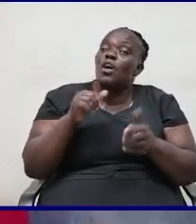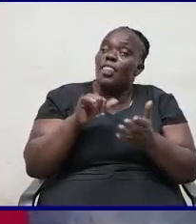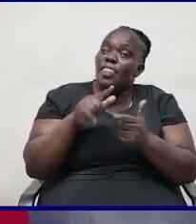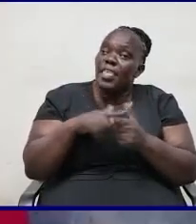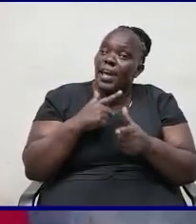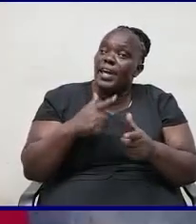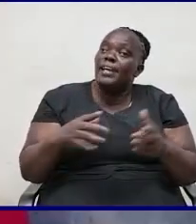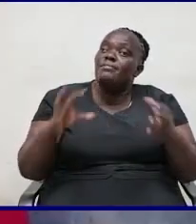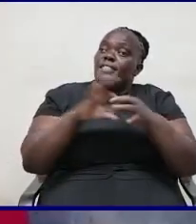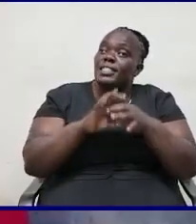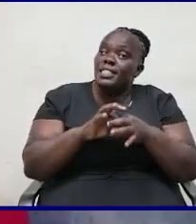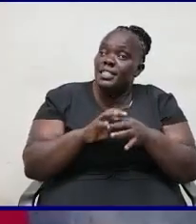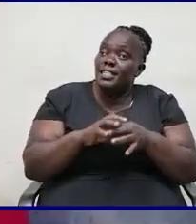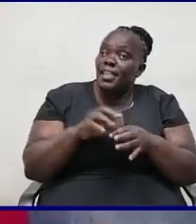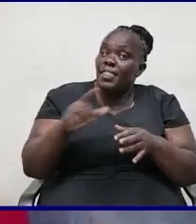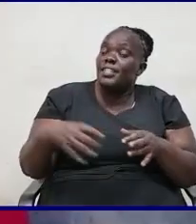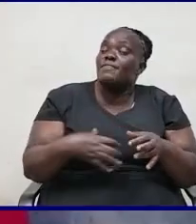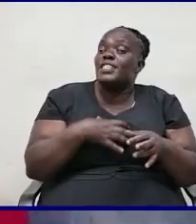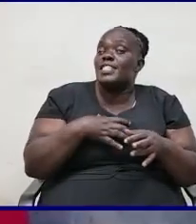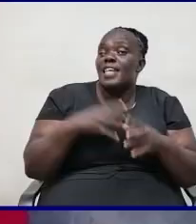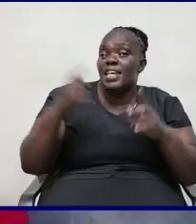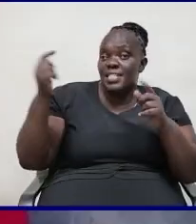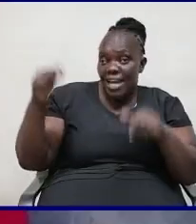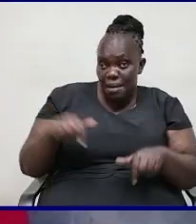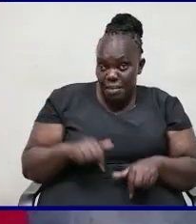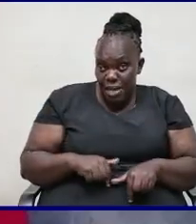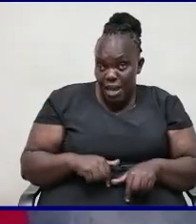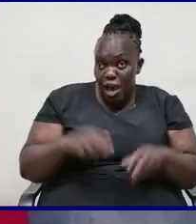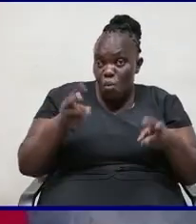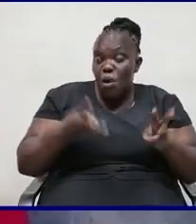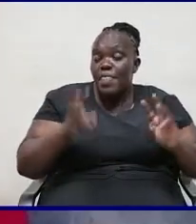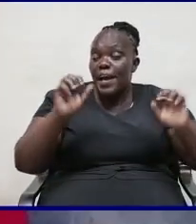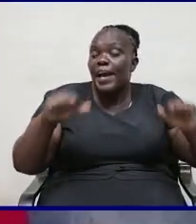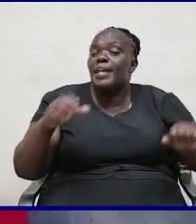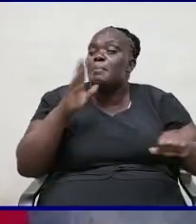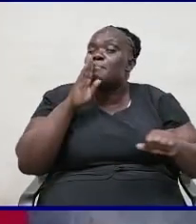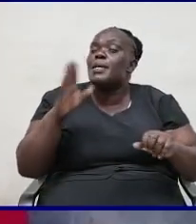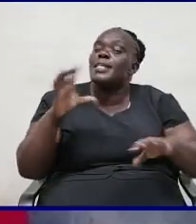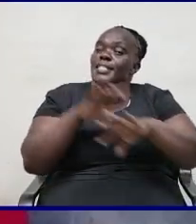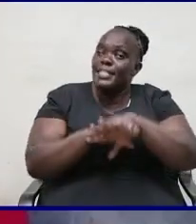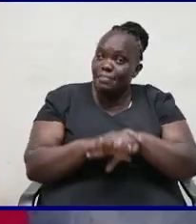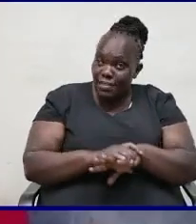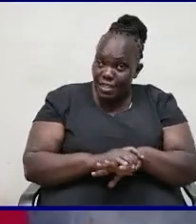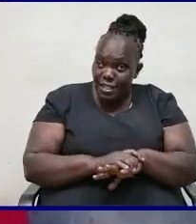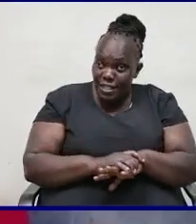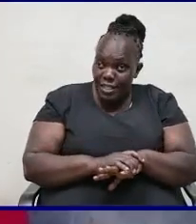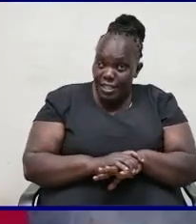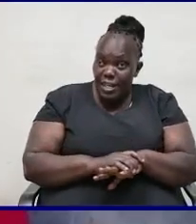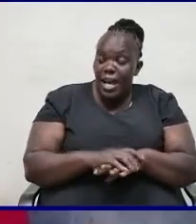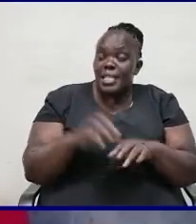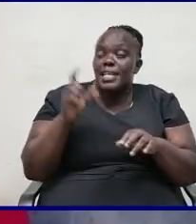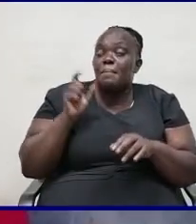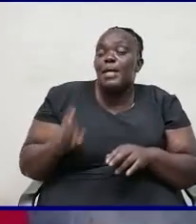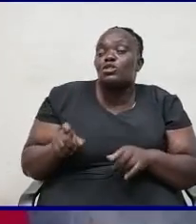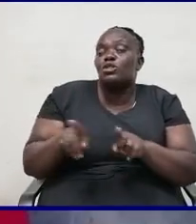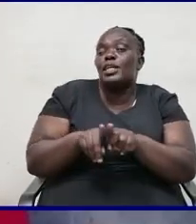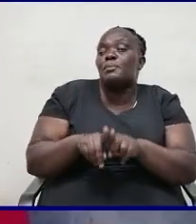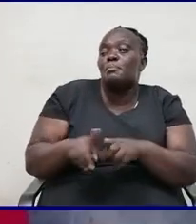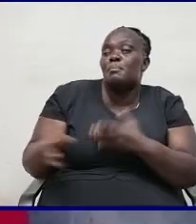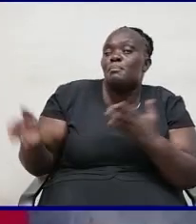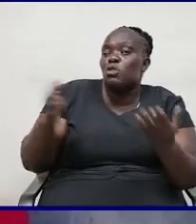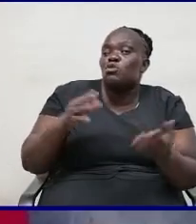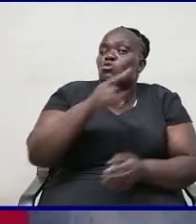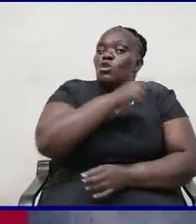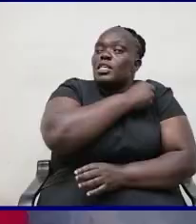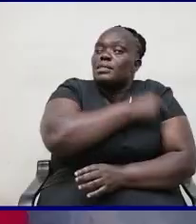they link up so that when these visitors are coming, there is a way they can be received. And as the person they have brought to hospital